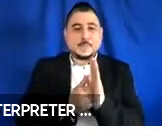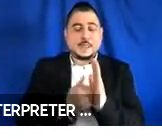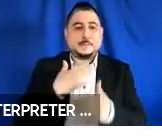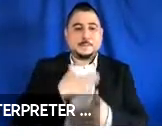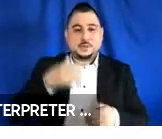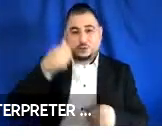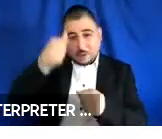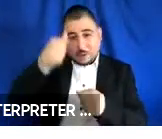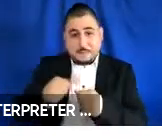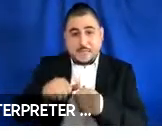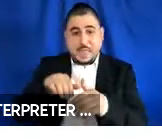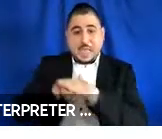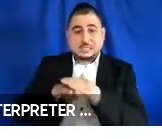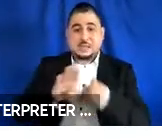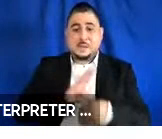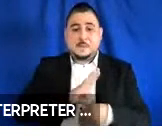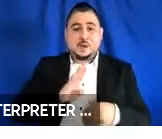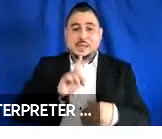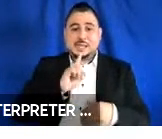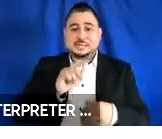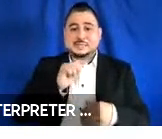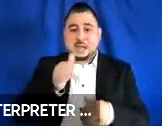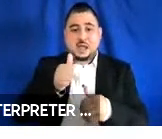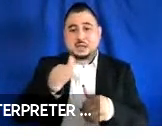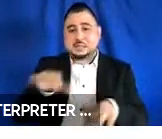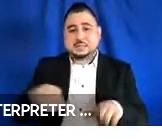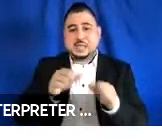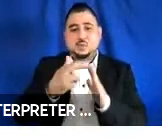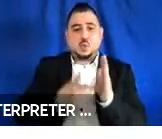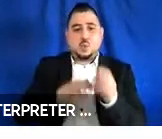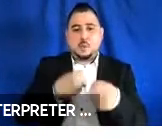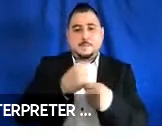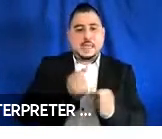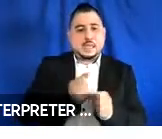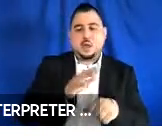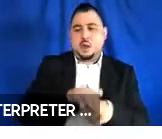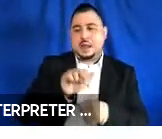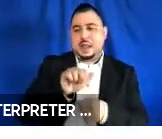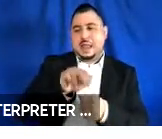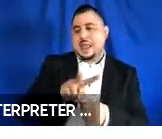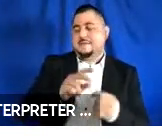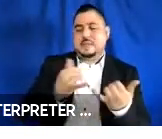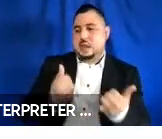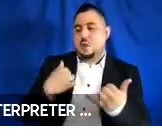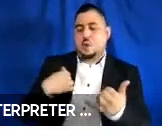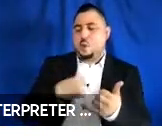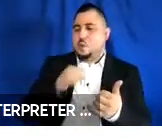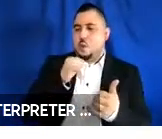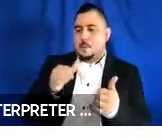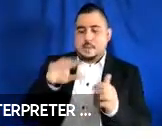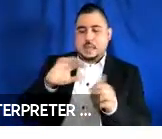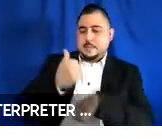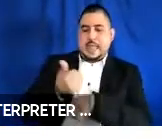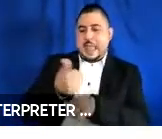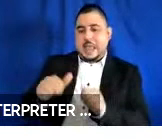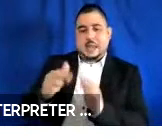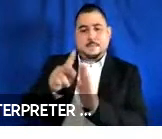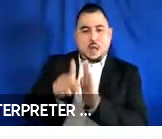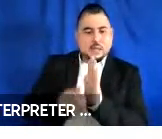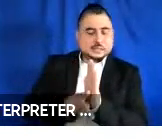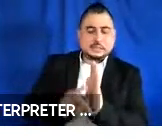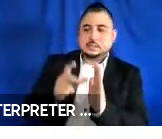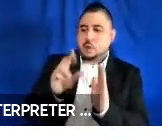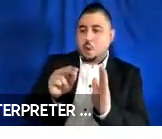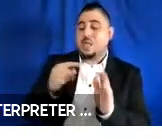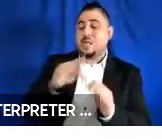please note that the Access Board is not undertaking rulemaking on autonomous vehicles at this time. The board is